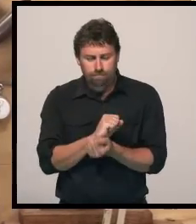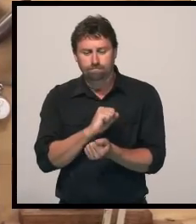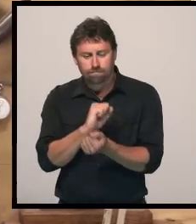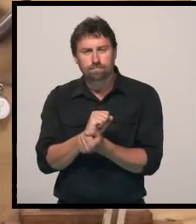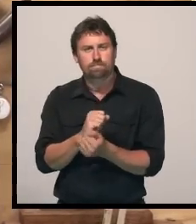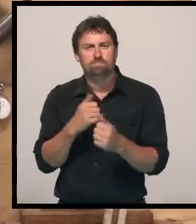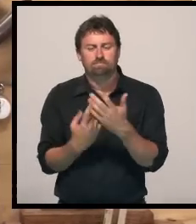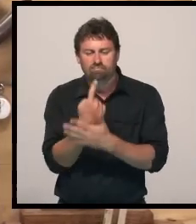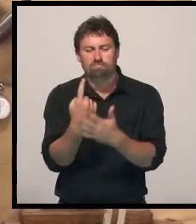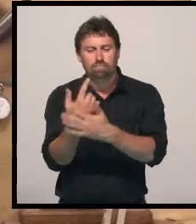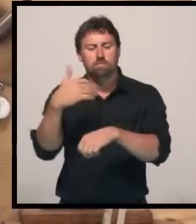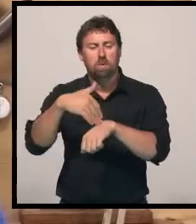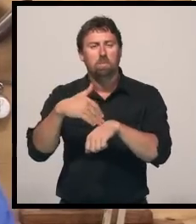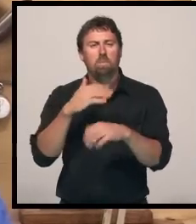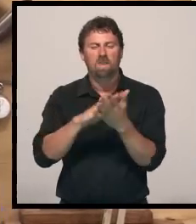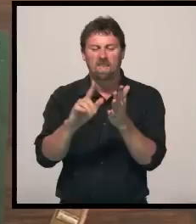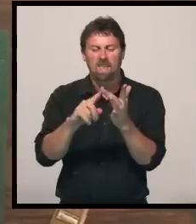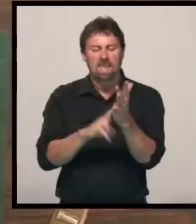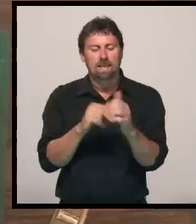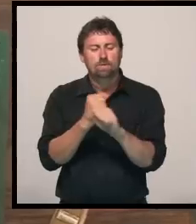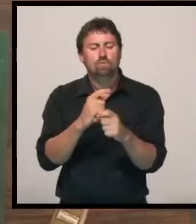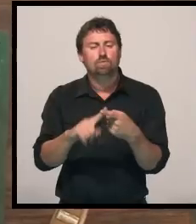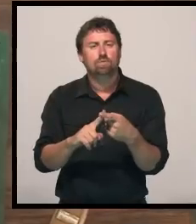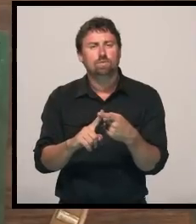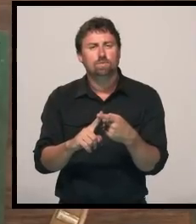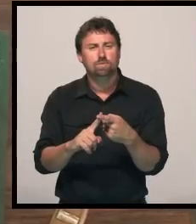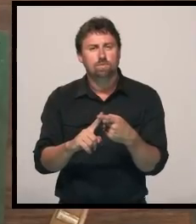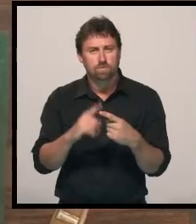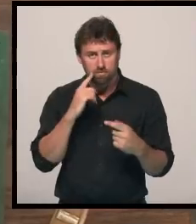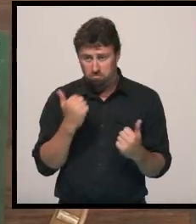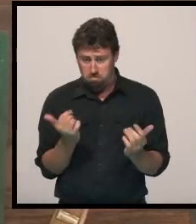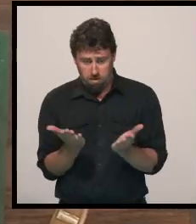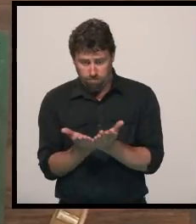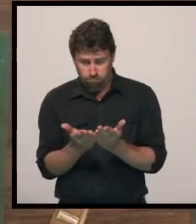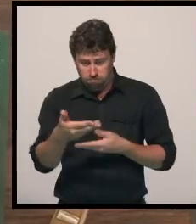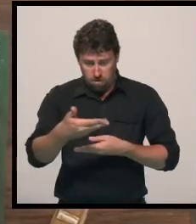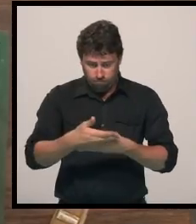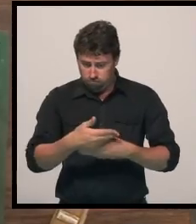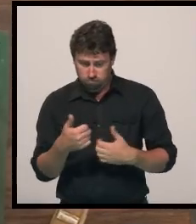against when they put hinges on, they join their box lid like this,